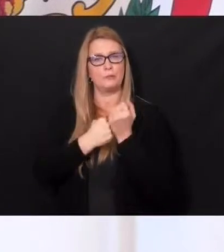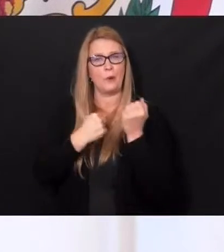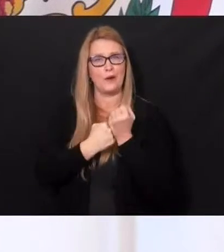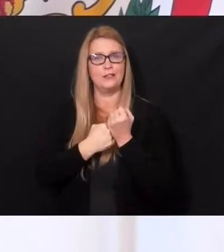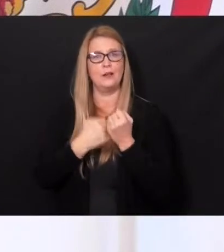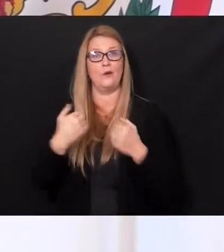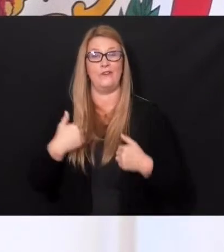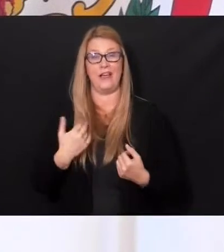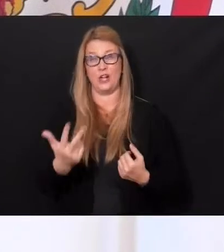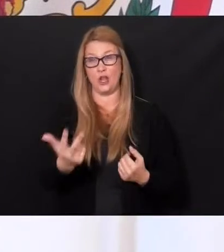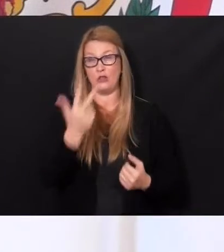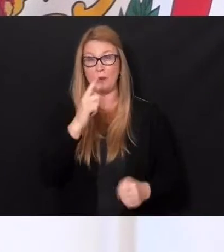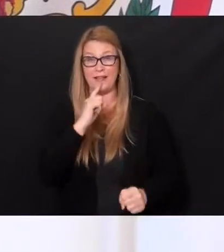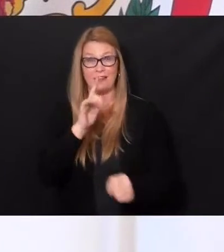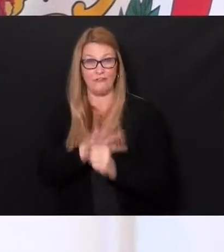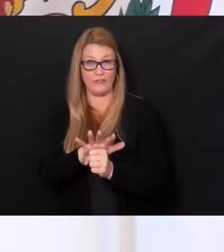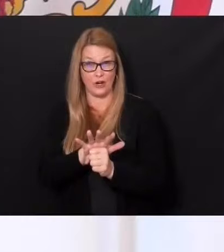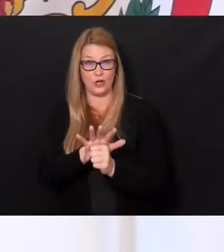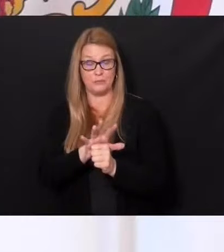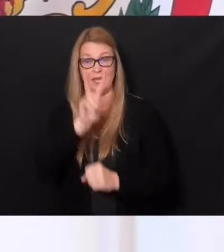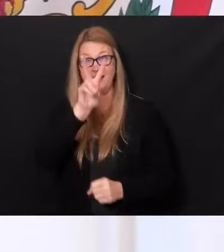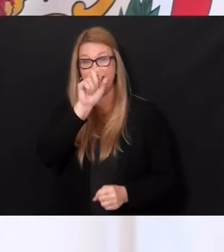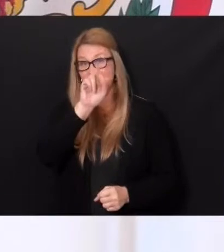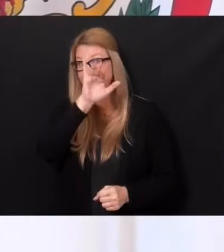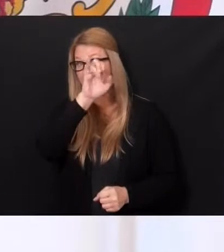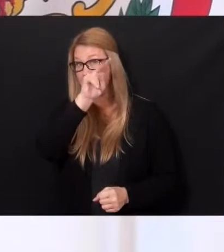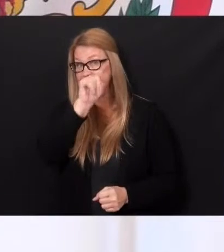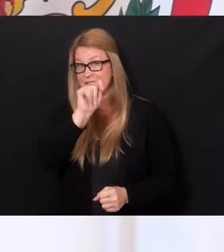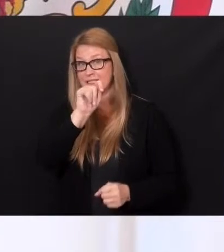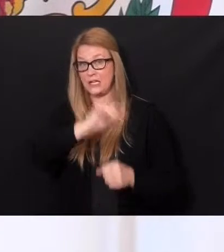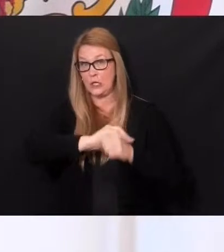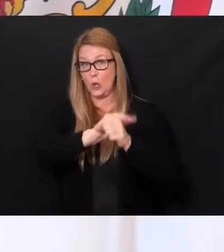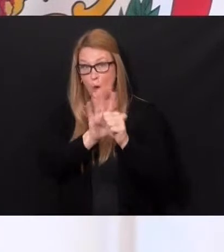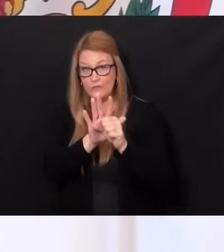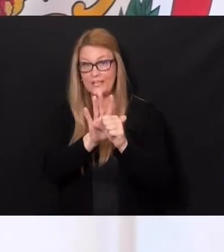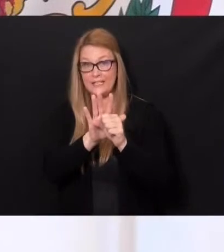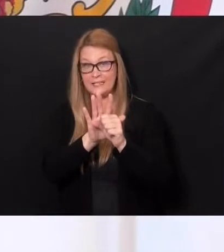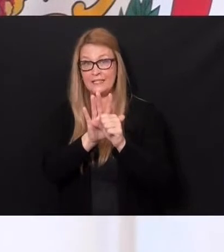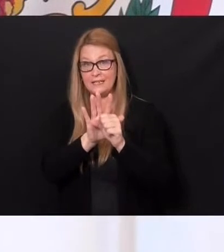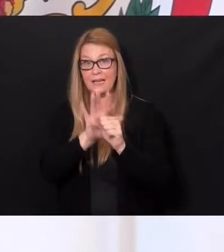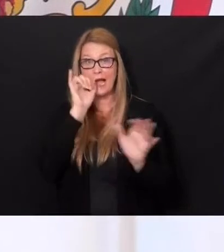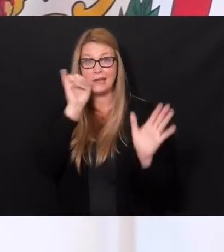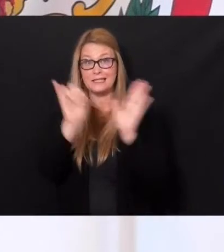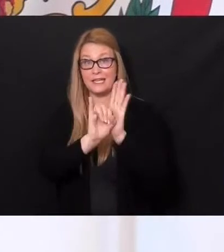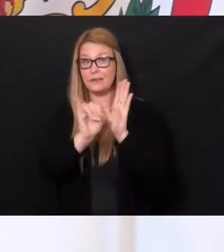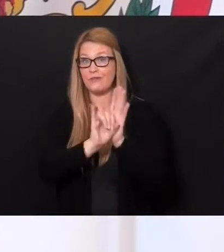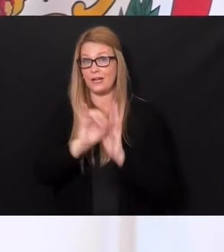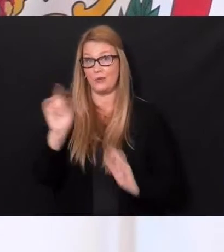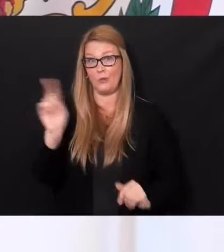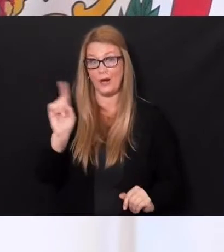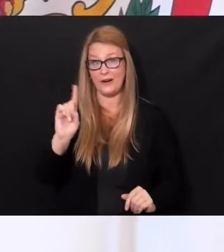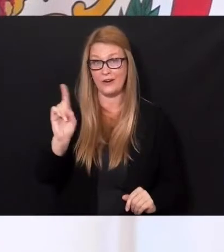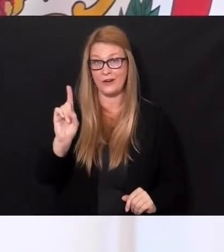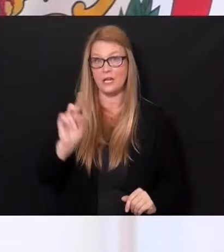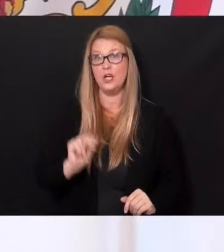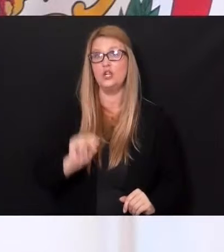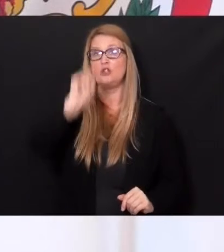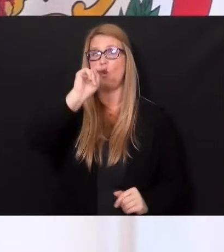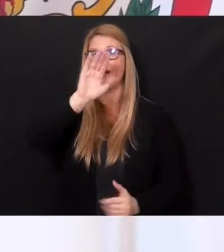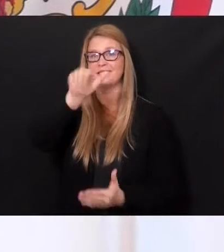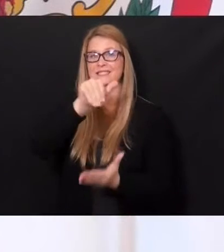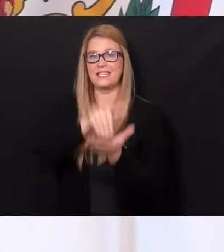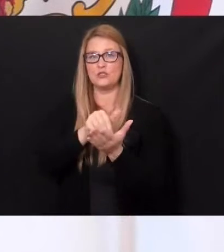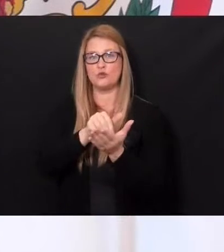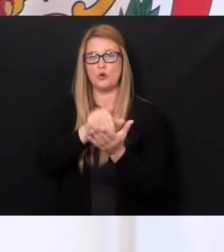3 confirmed variant cases found. They were all found in the north central part of